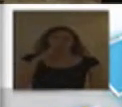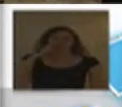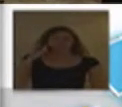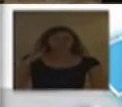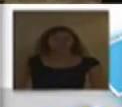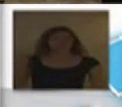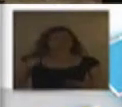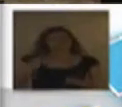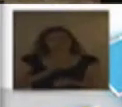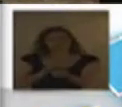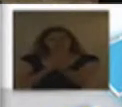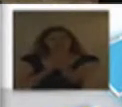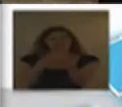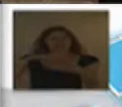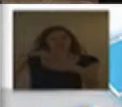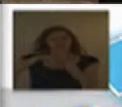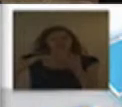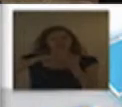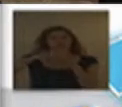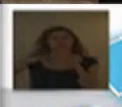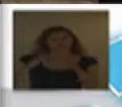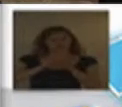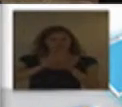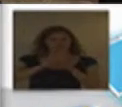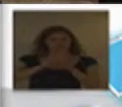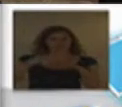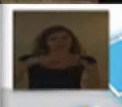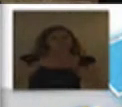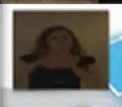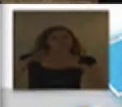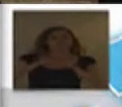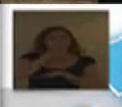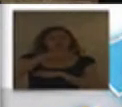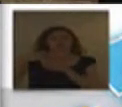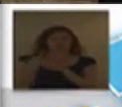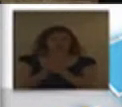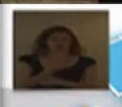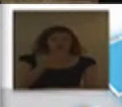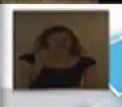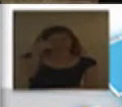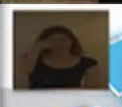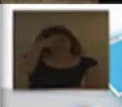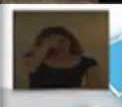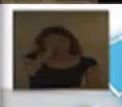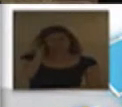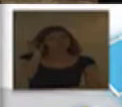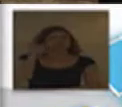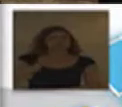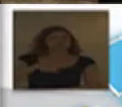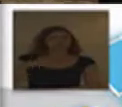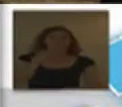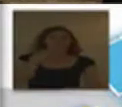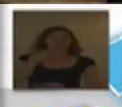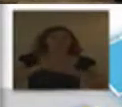Now we have digital technologies accessible to all, for children of all ages.